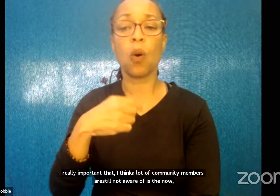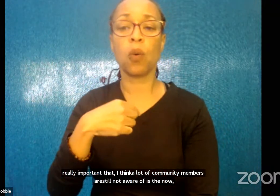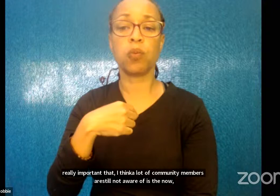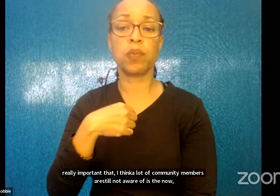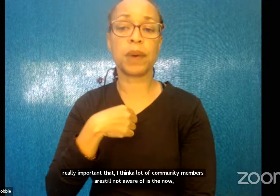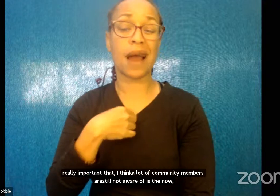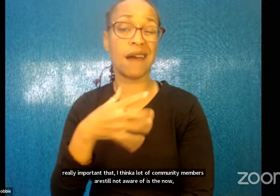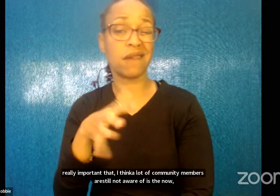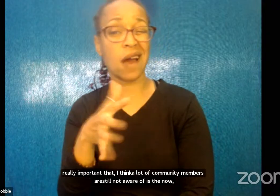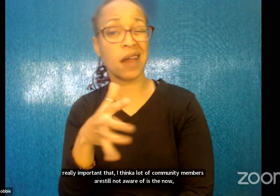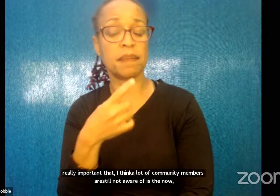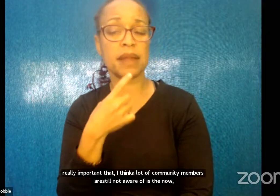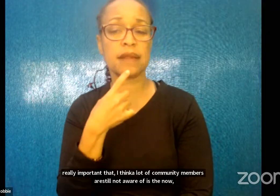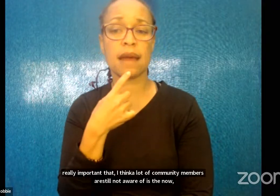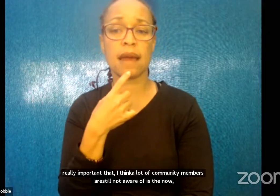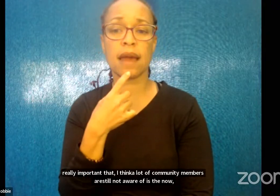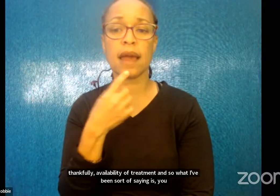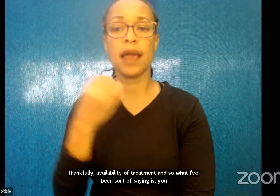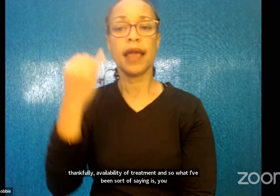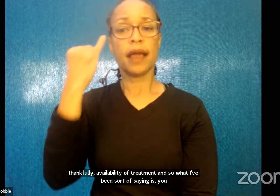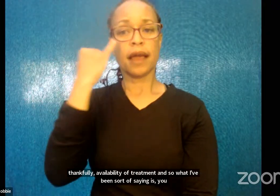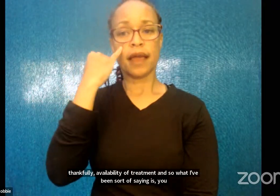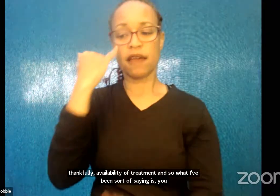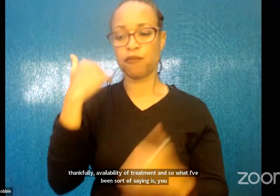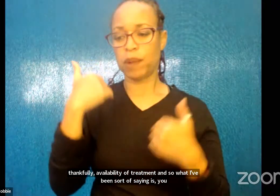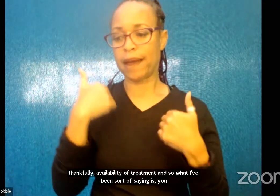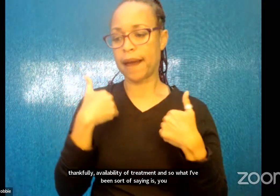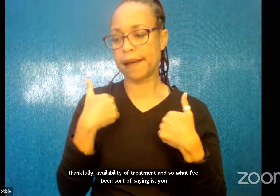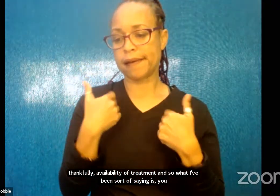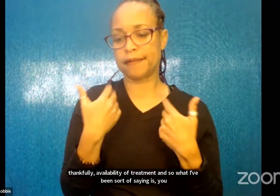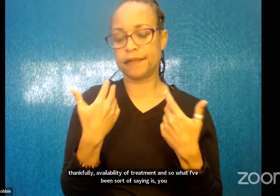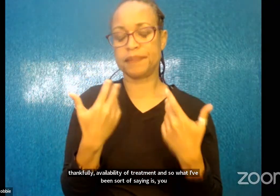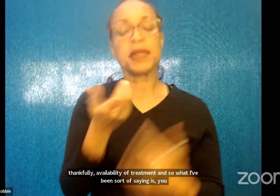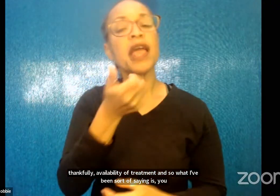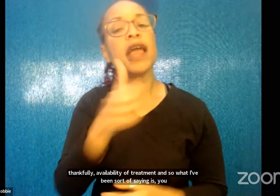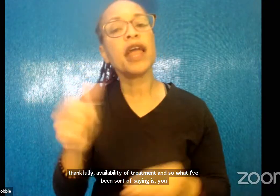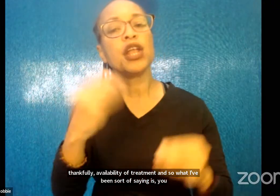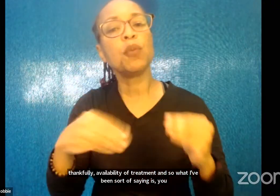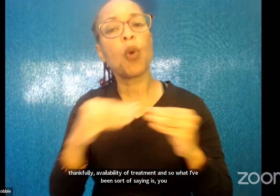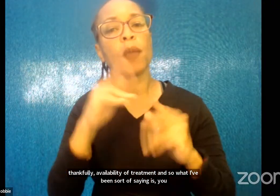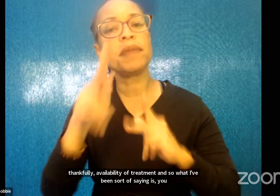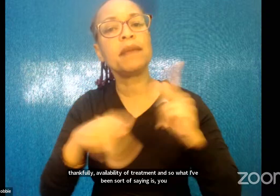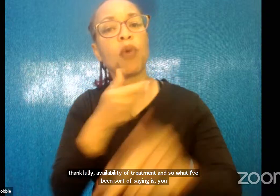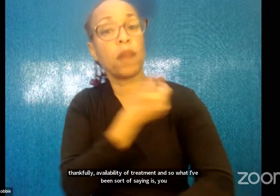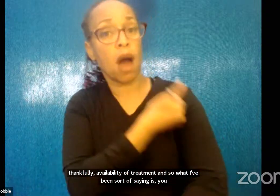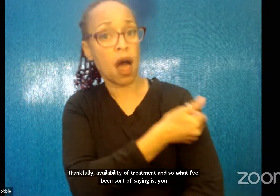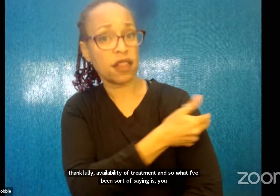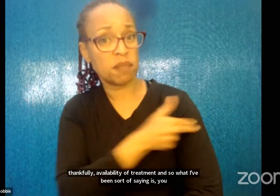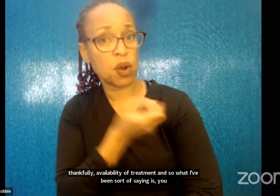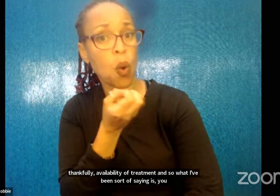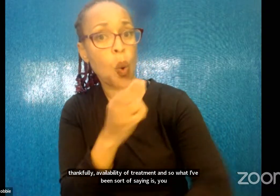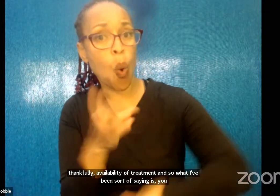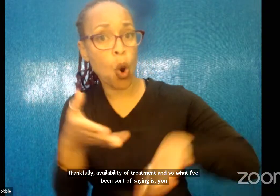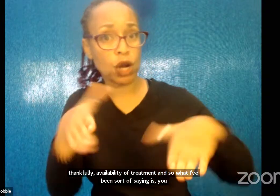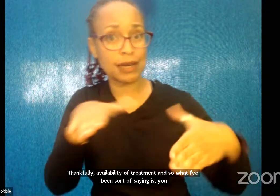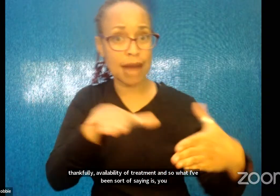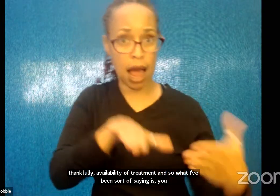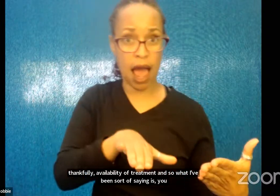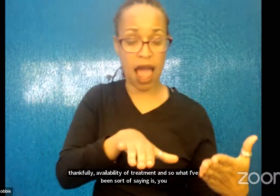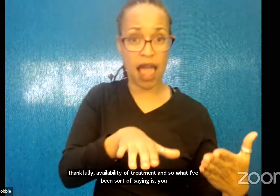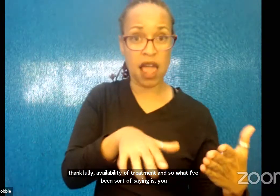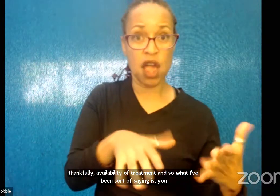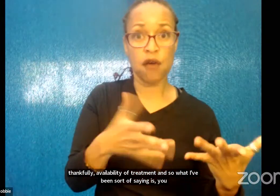is, if we have any more people who are hospitalized or die from SARS-CoV-2, I'm